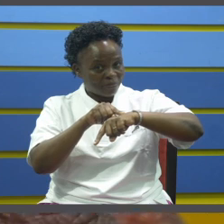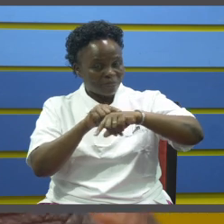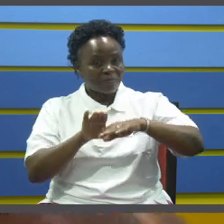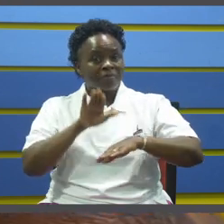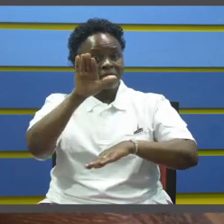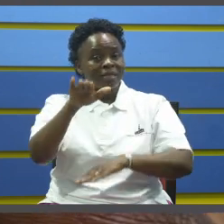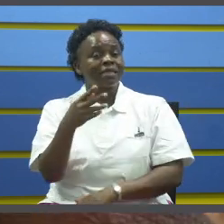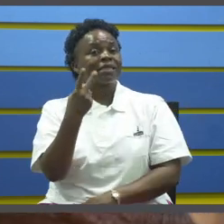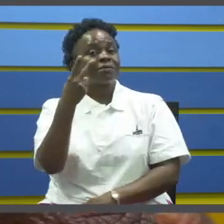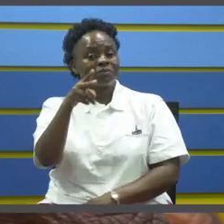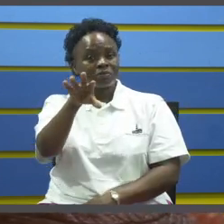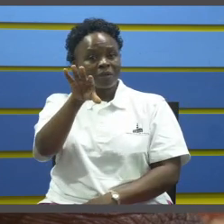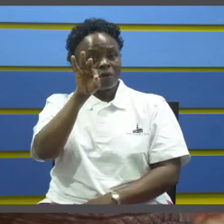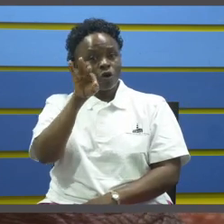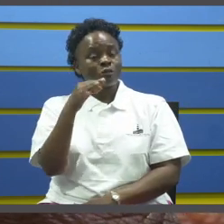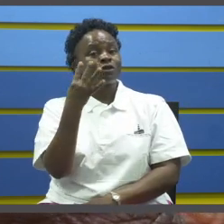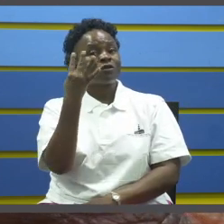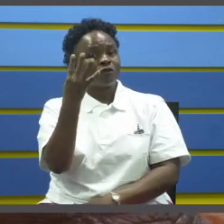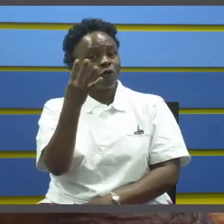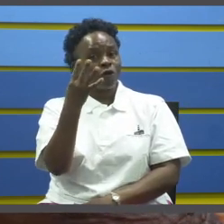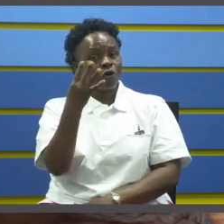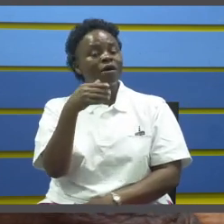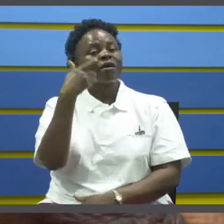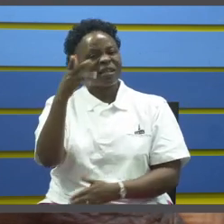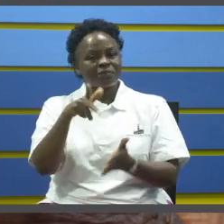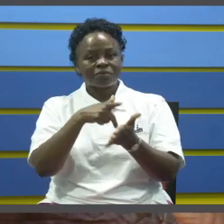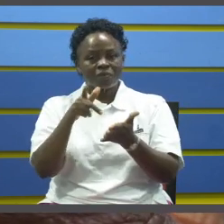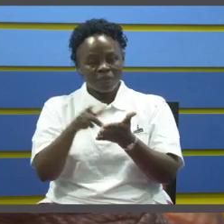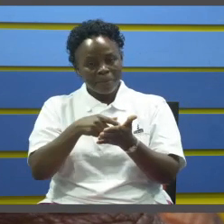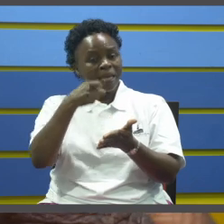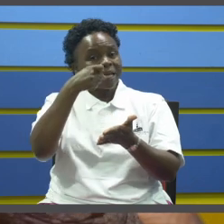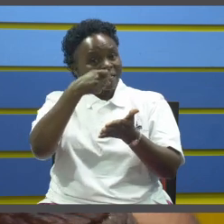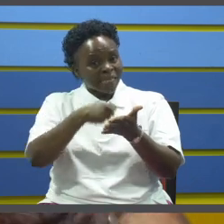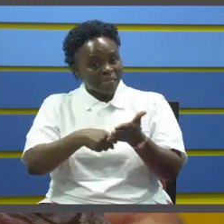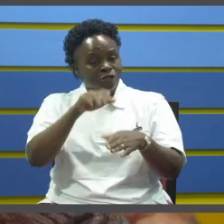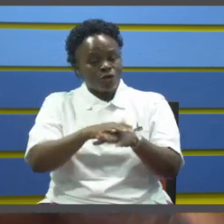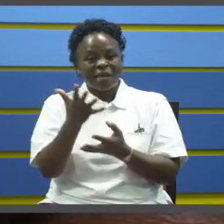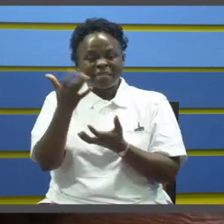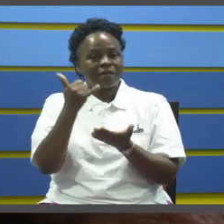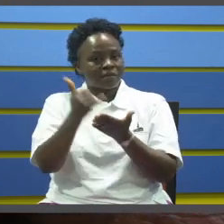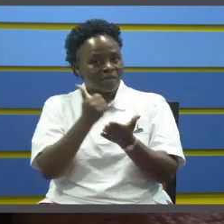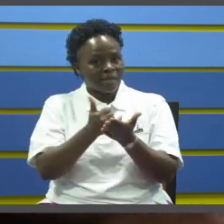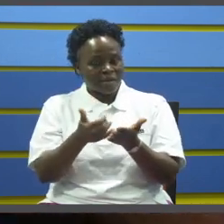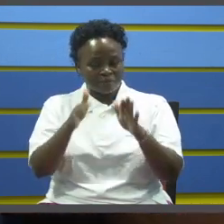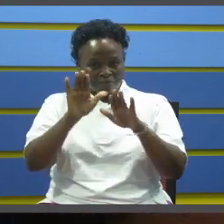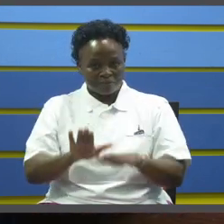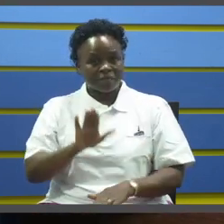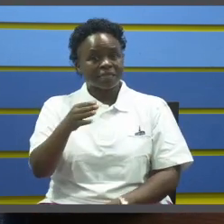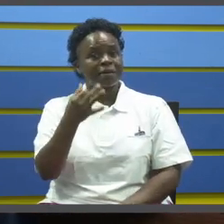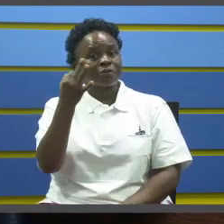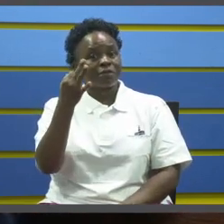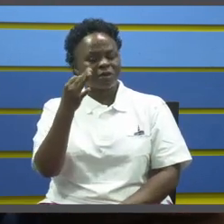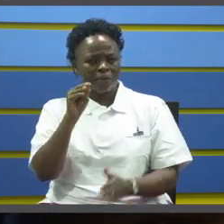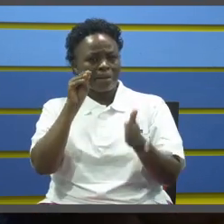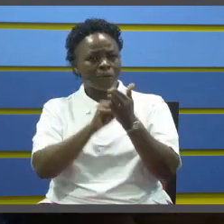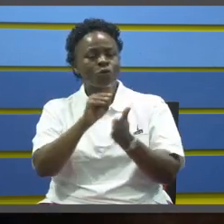Step 2. Select option 4, that is presumptive tax, from the options displayed. Step 3. Enter